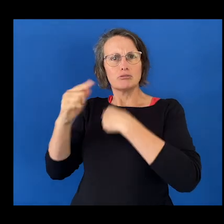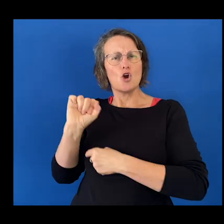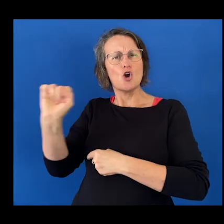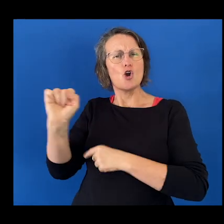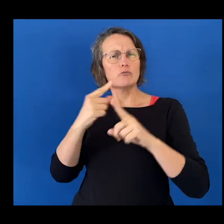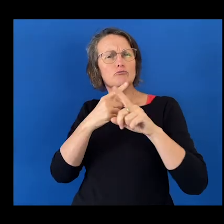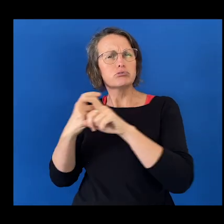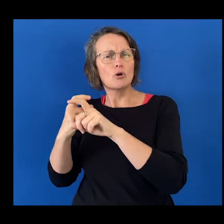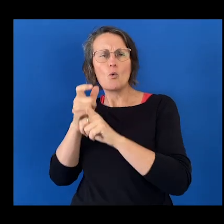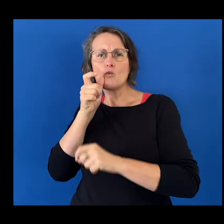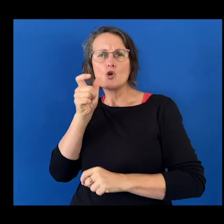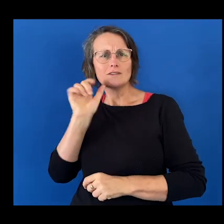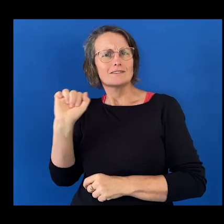words.